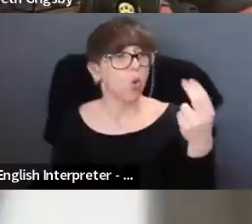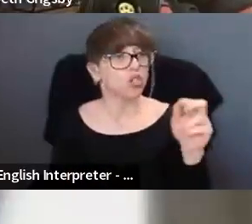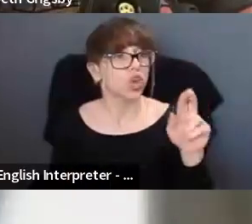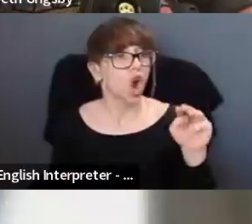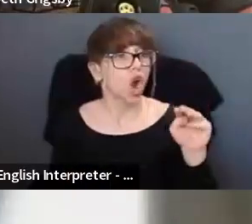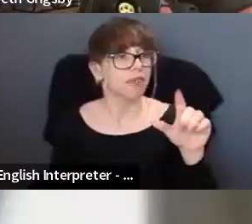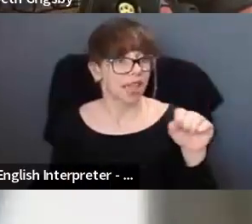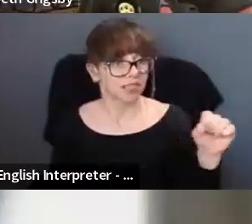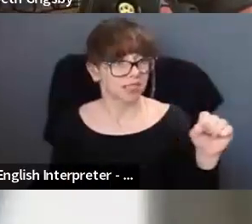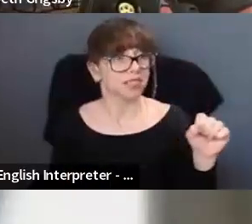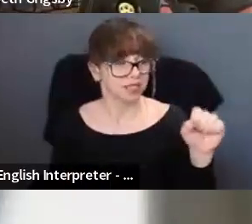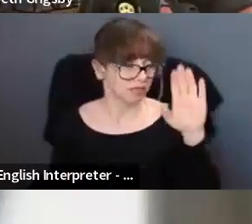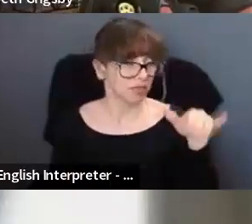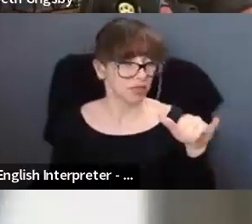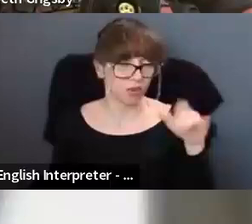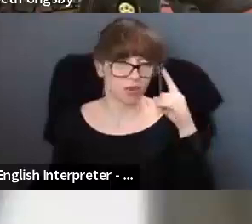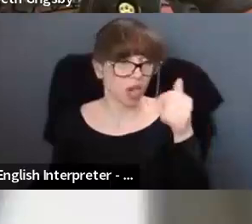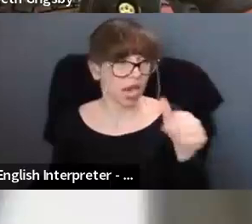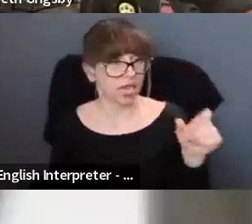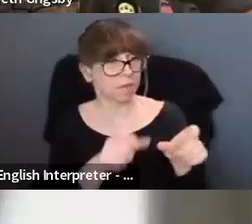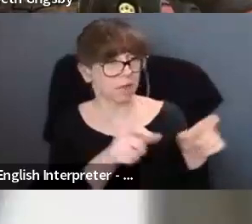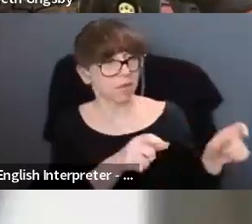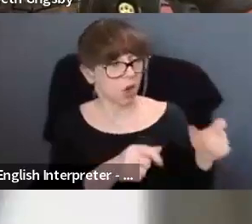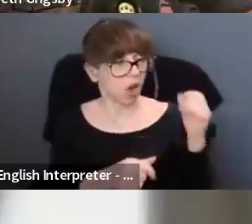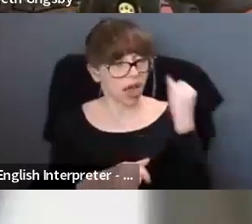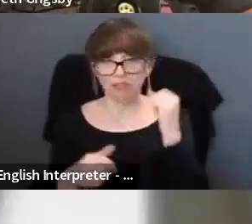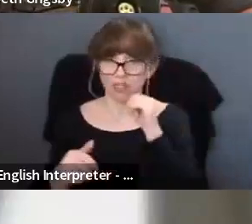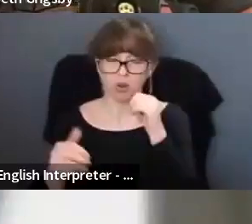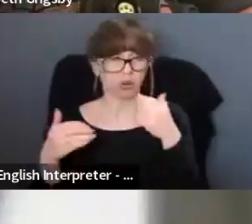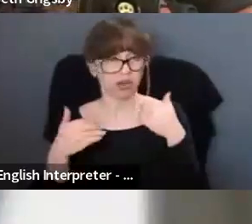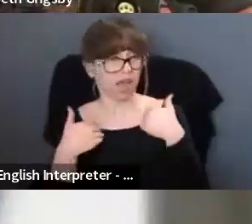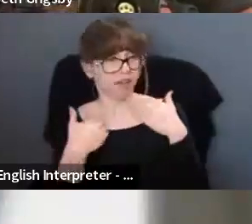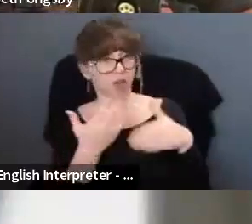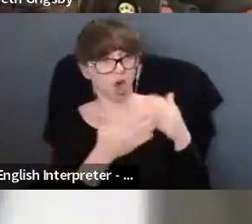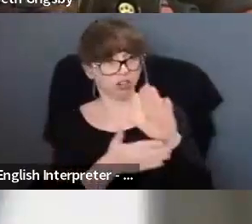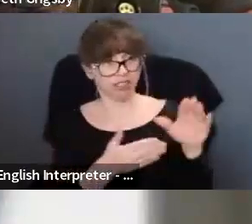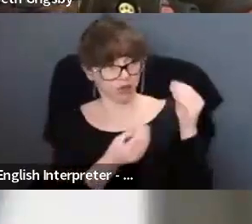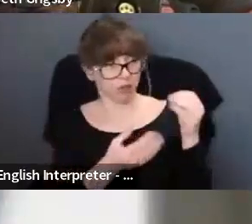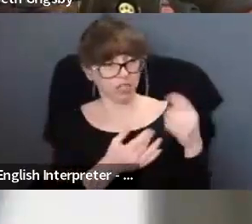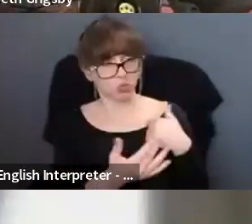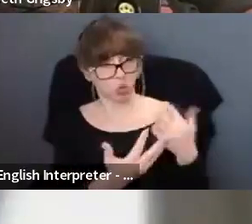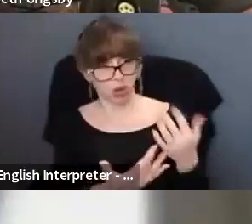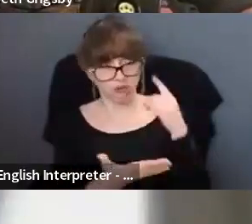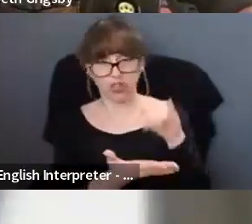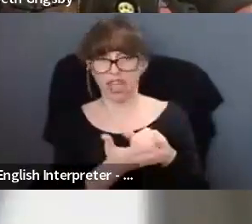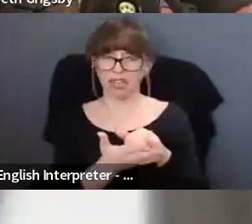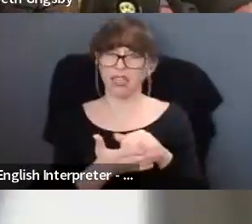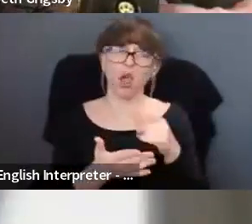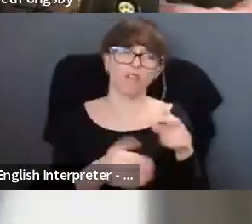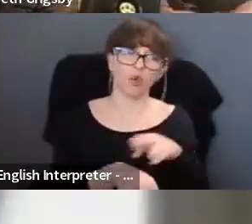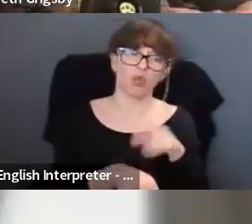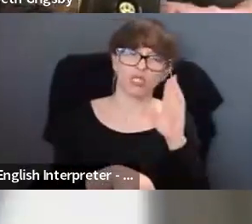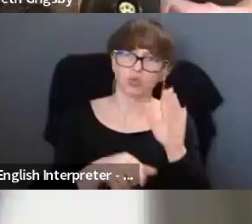right now that we don't have all of the information on. But we do want to ensure that we will get all of the